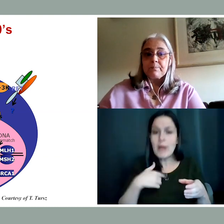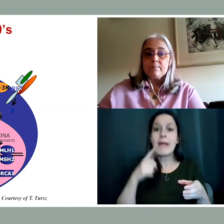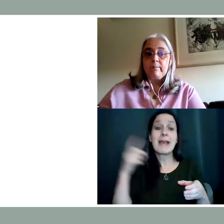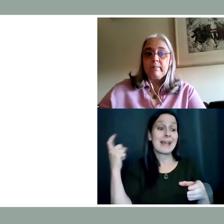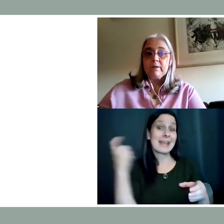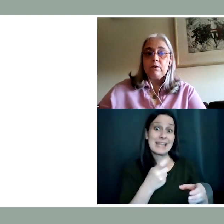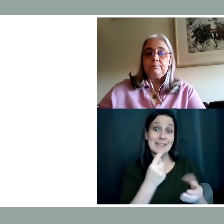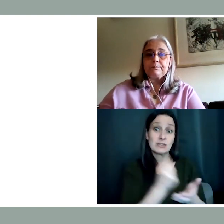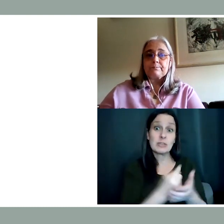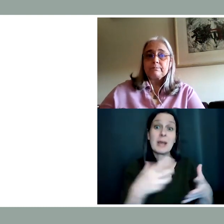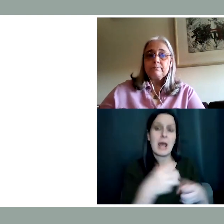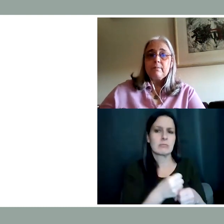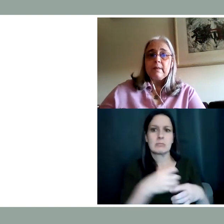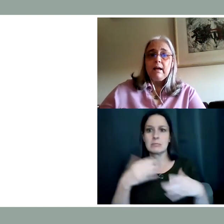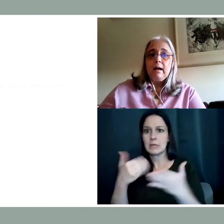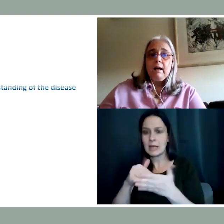give. So